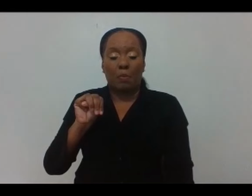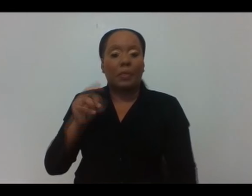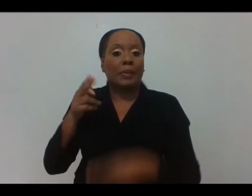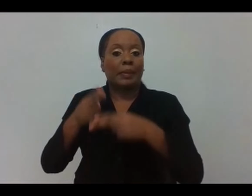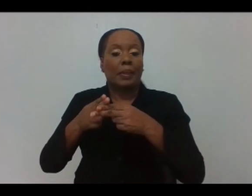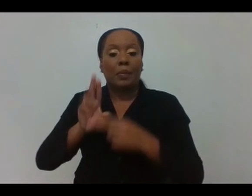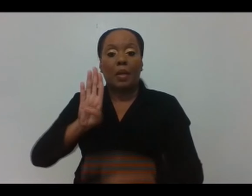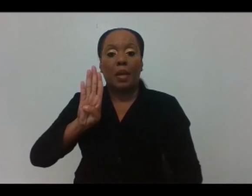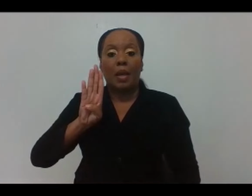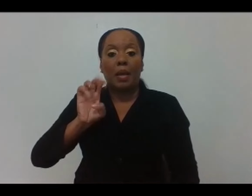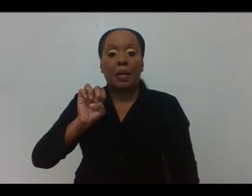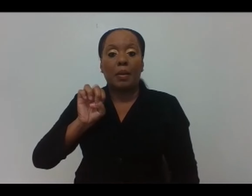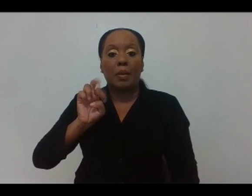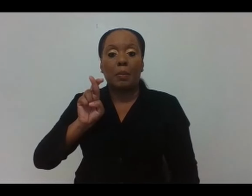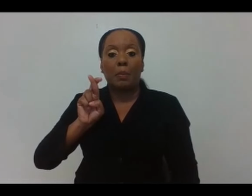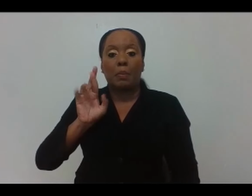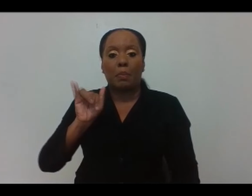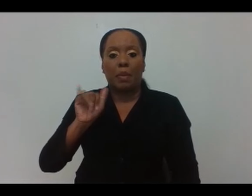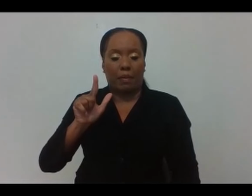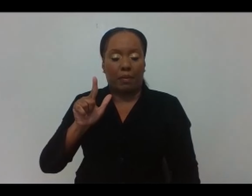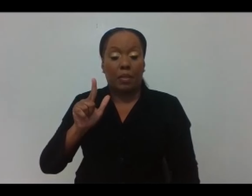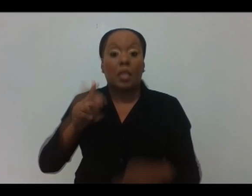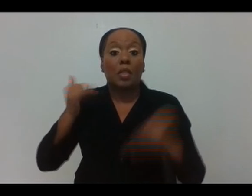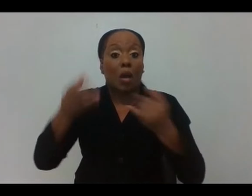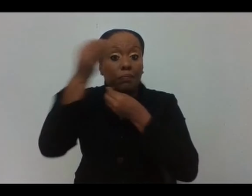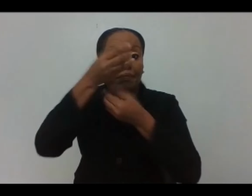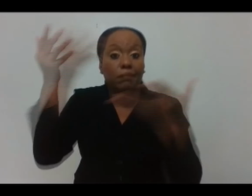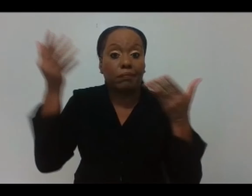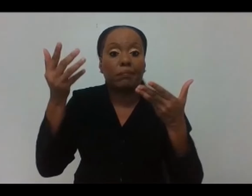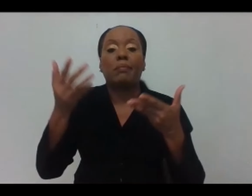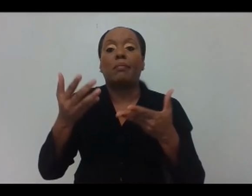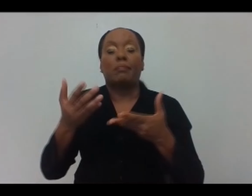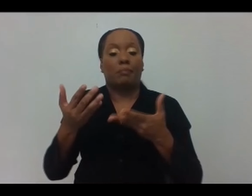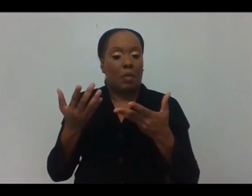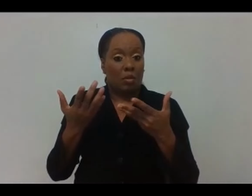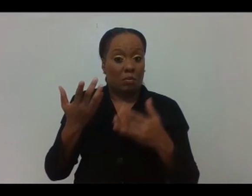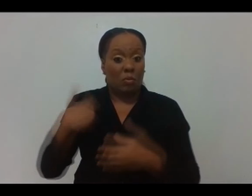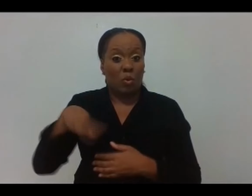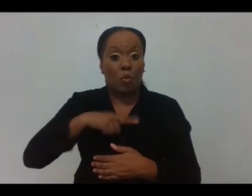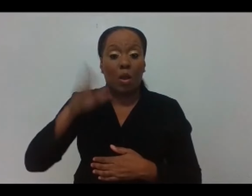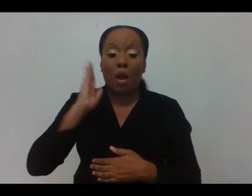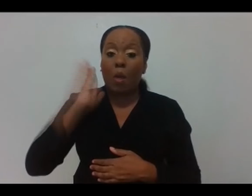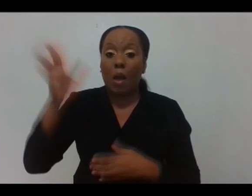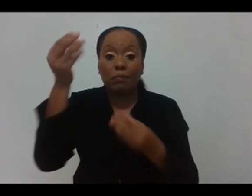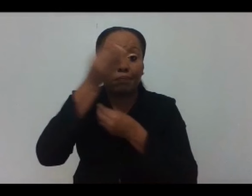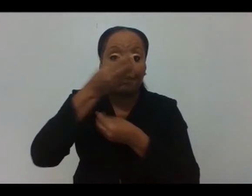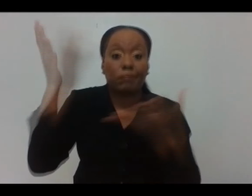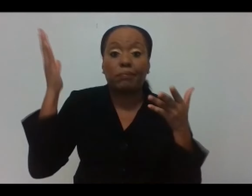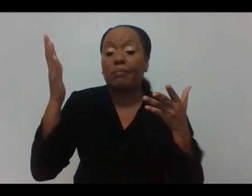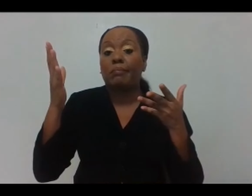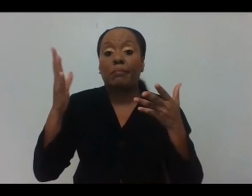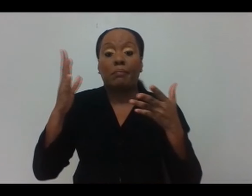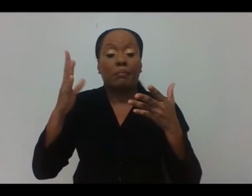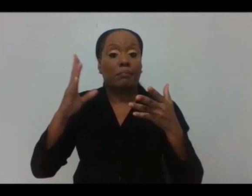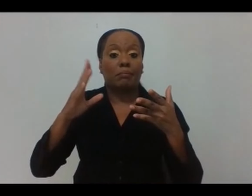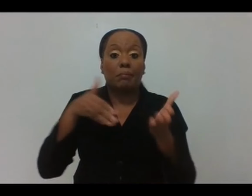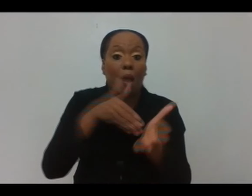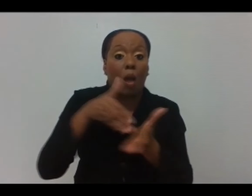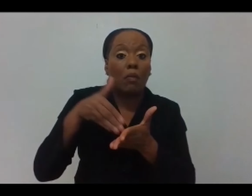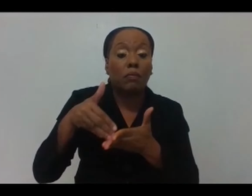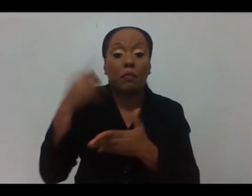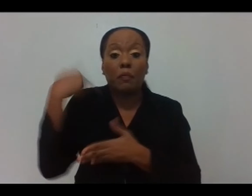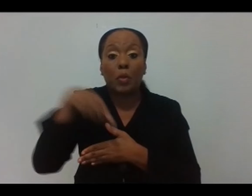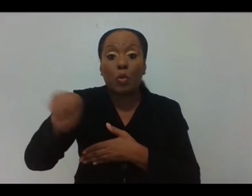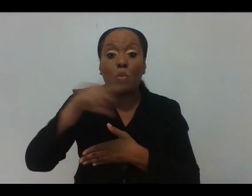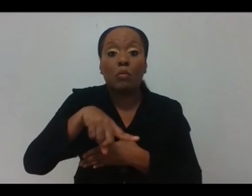We're just here to update you as to the most recent developments. As we indicated, we're going to provide as frequent